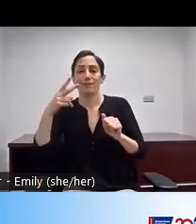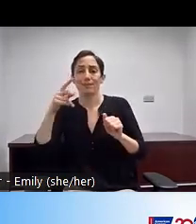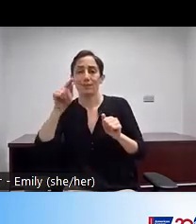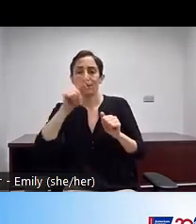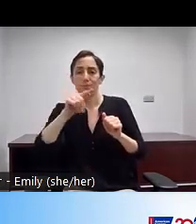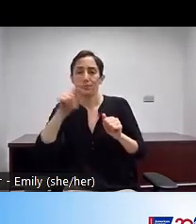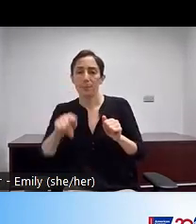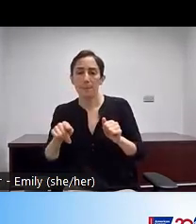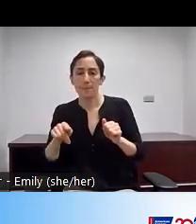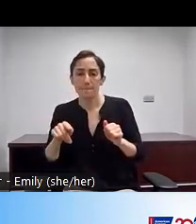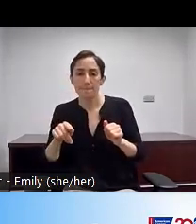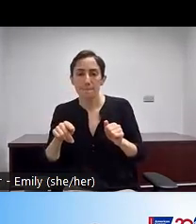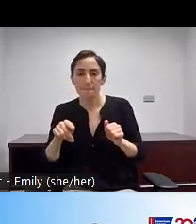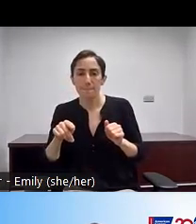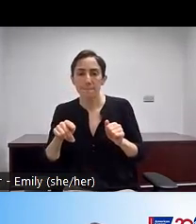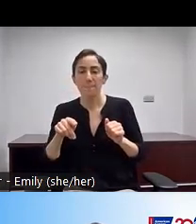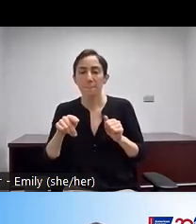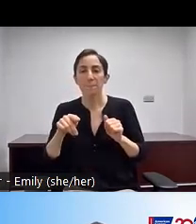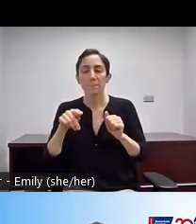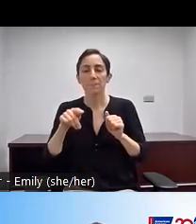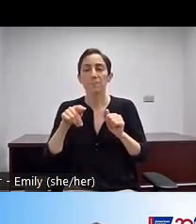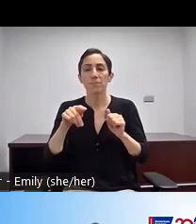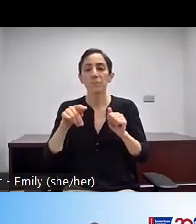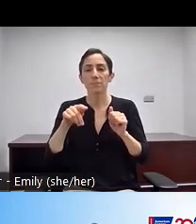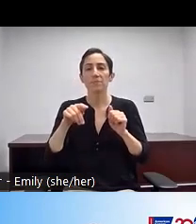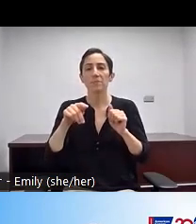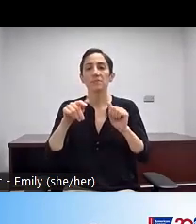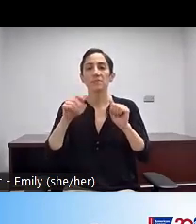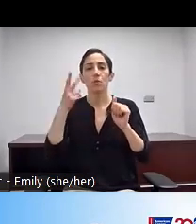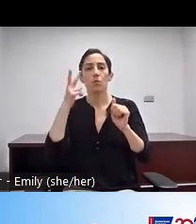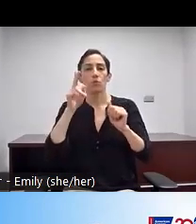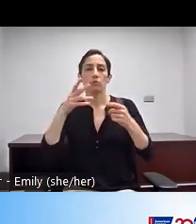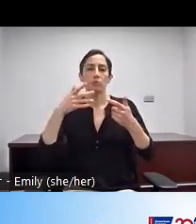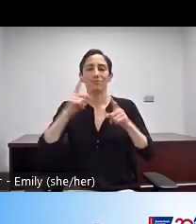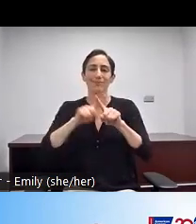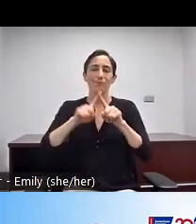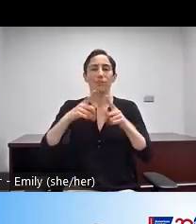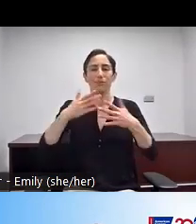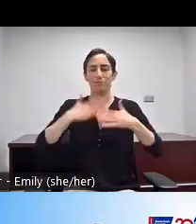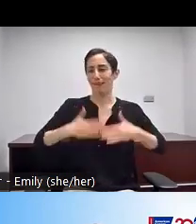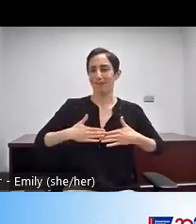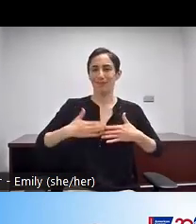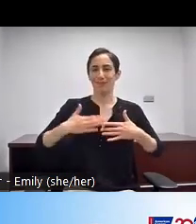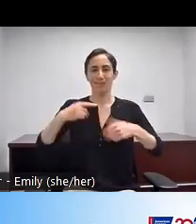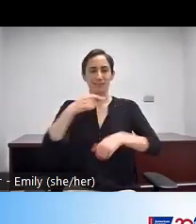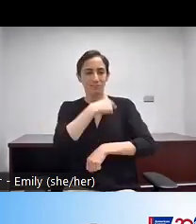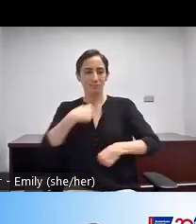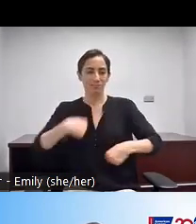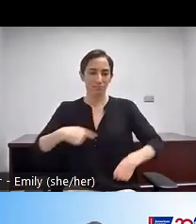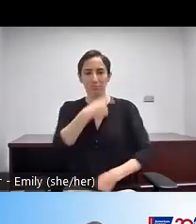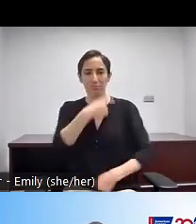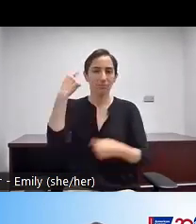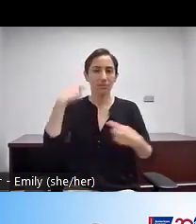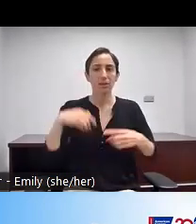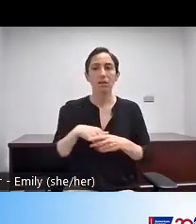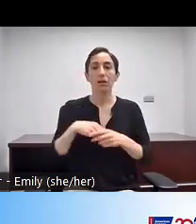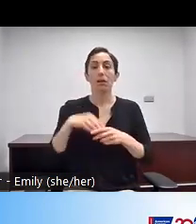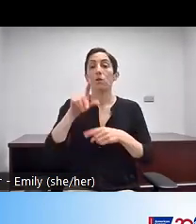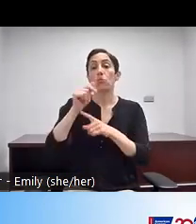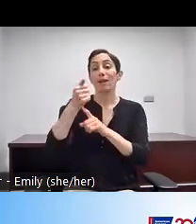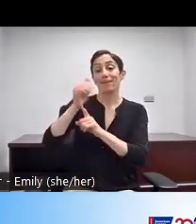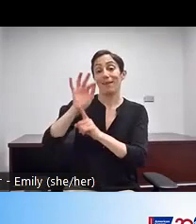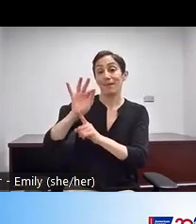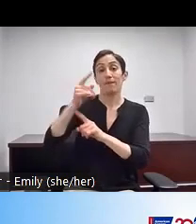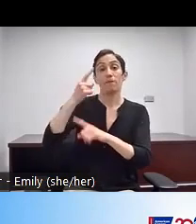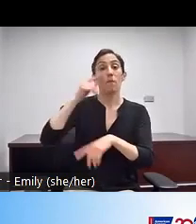breakdown by sites in the body. And you can see that as of 2019 for males, it